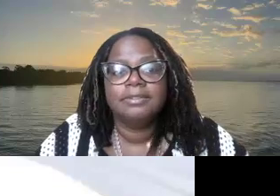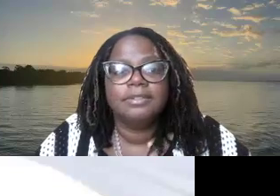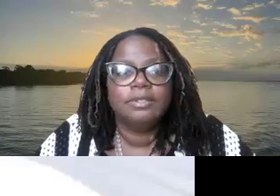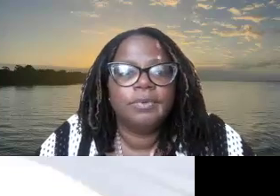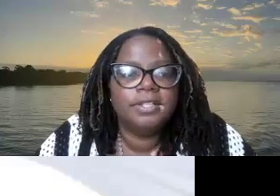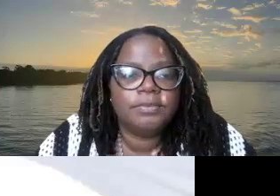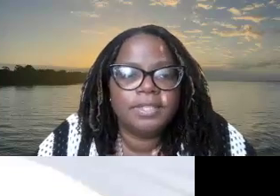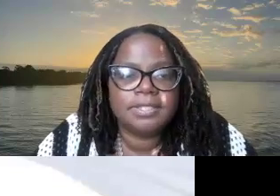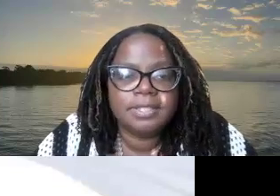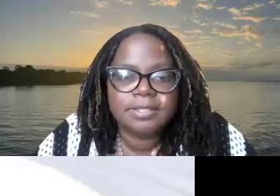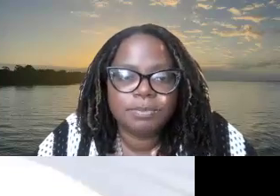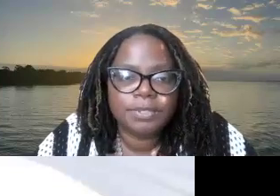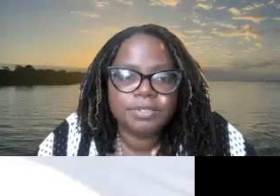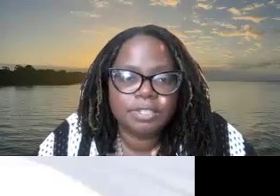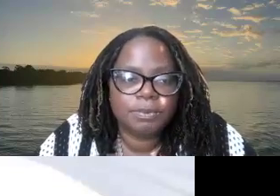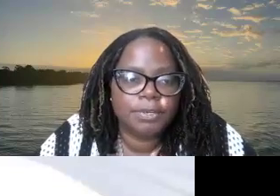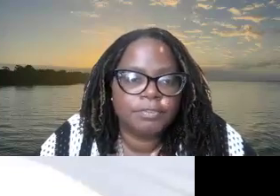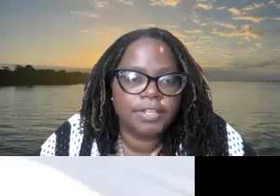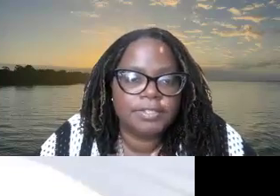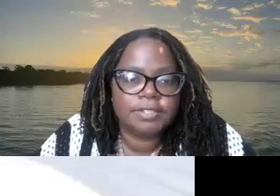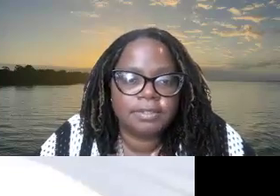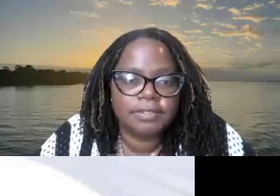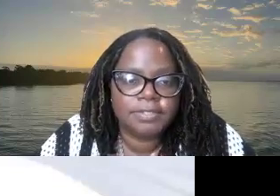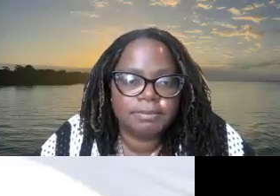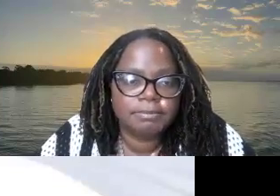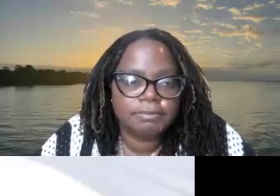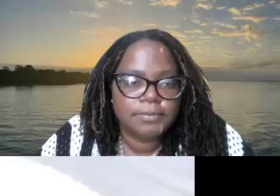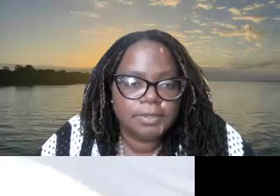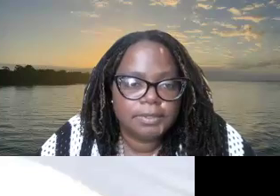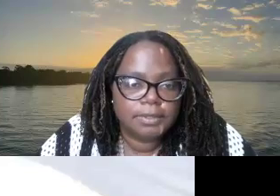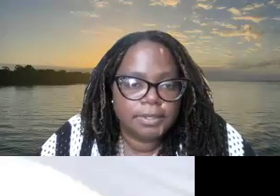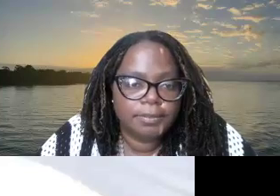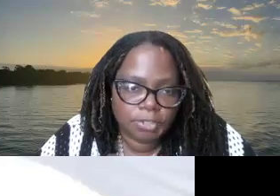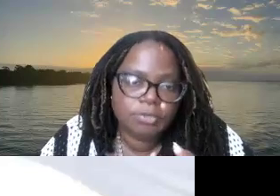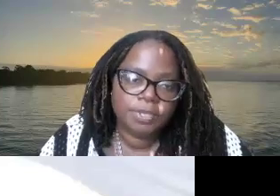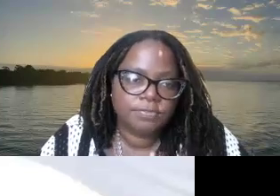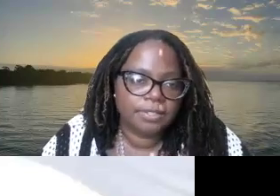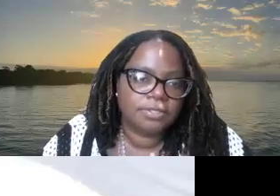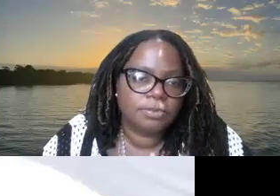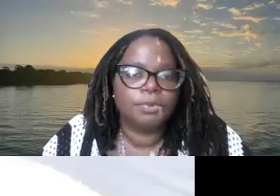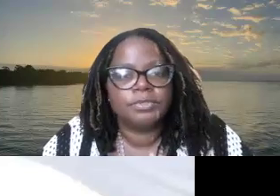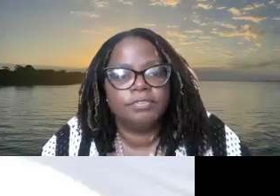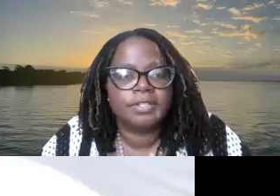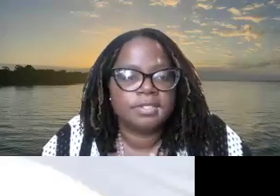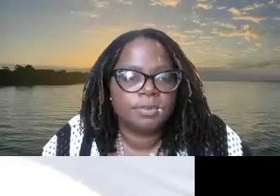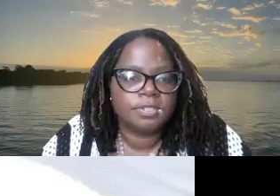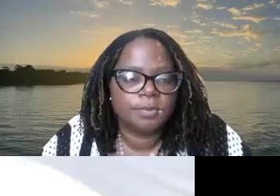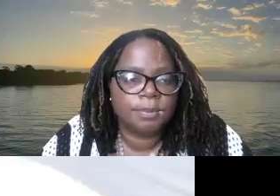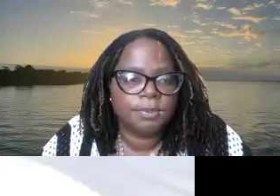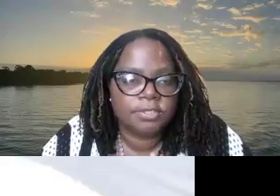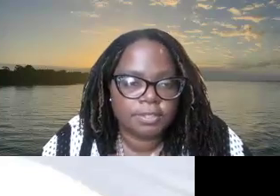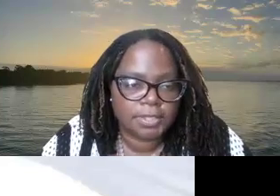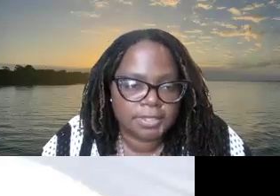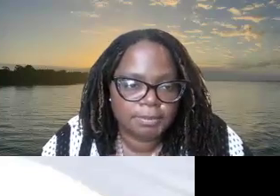day. 1 in 3 Latinas experience intimate partner violence in their lifetime. Gender-based violence disproportionately affects the